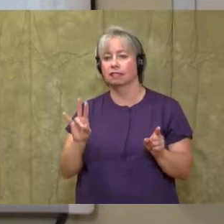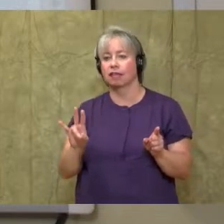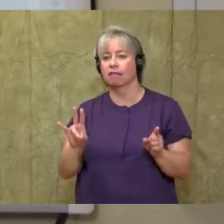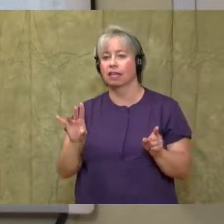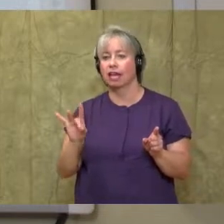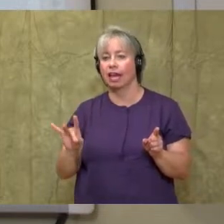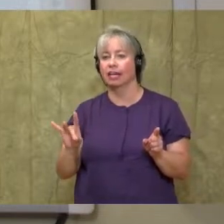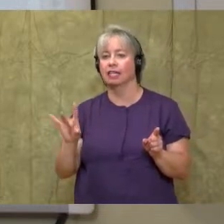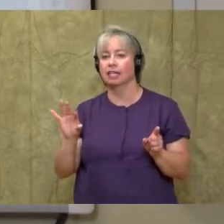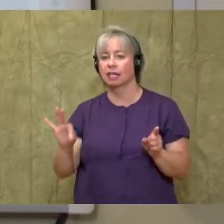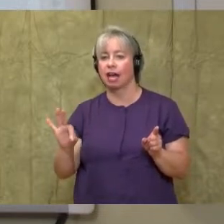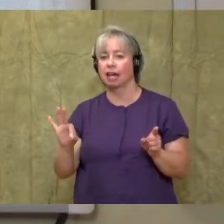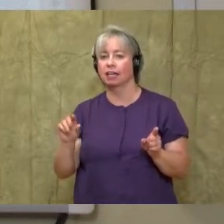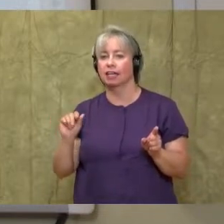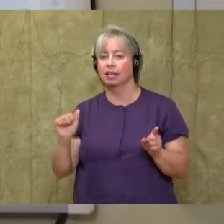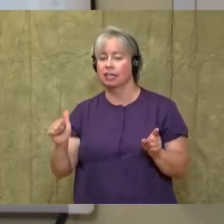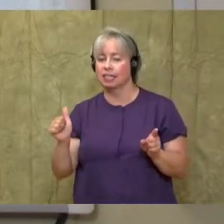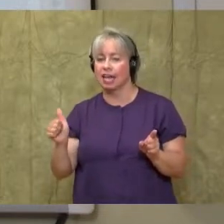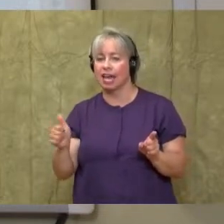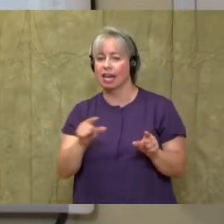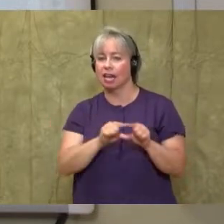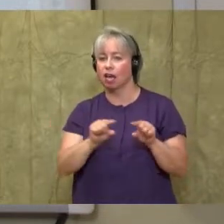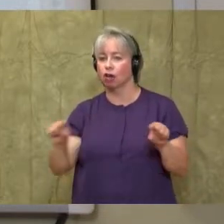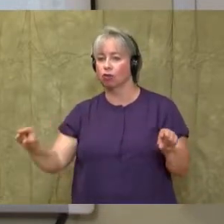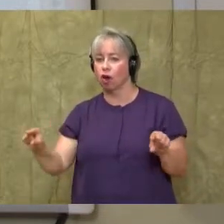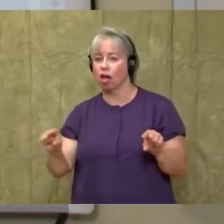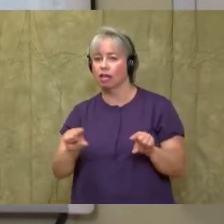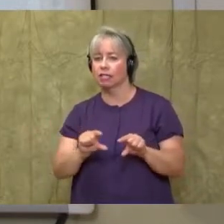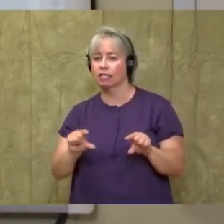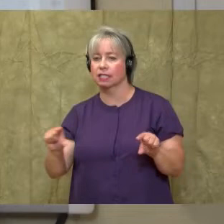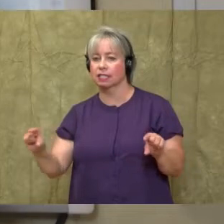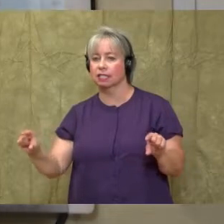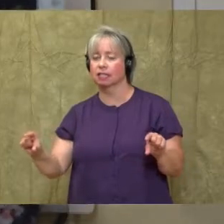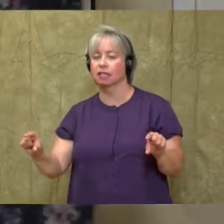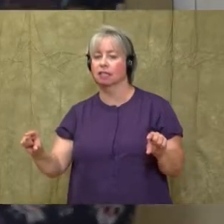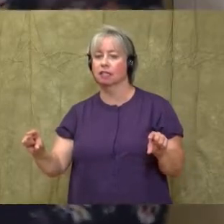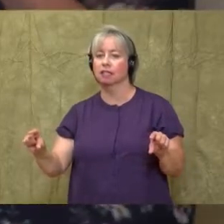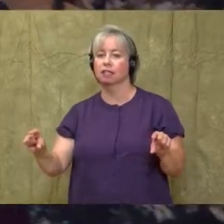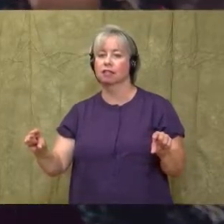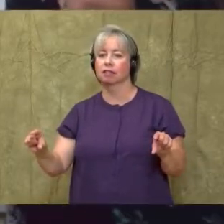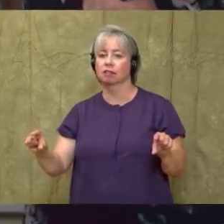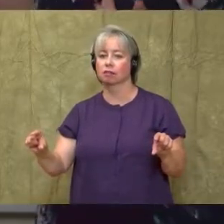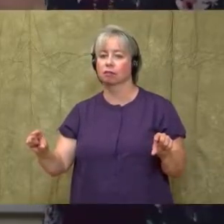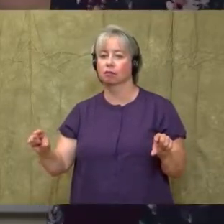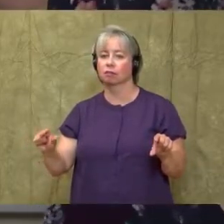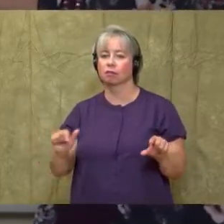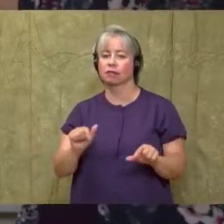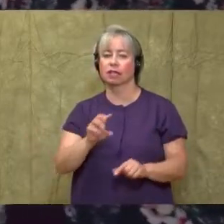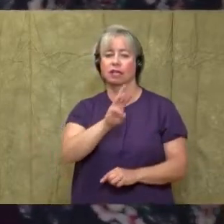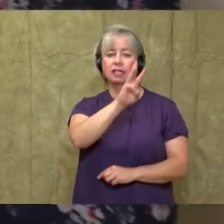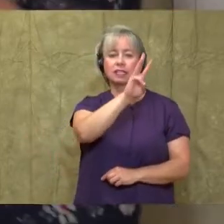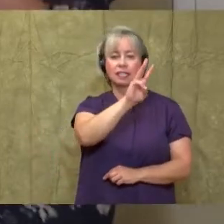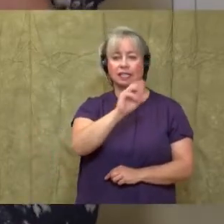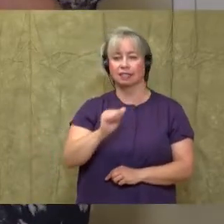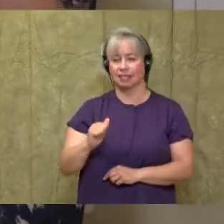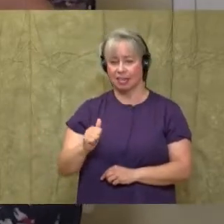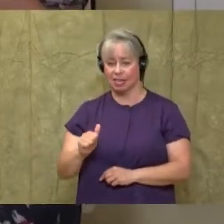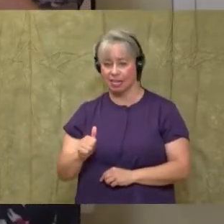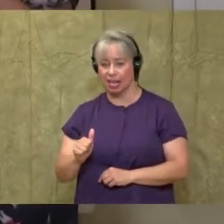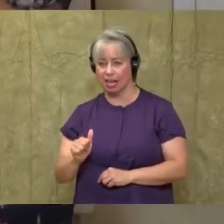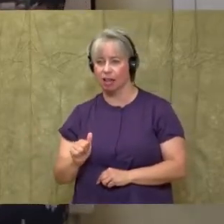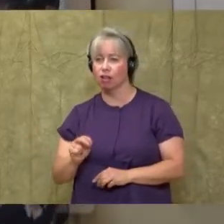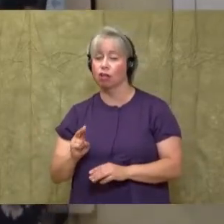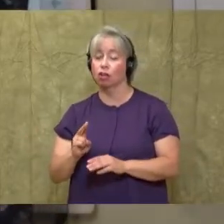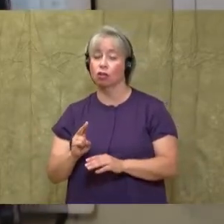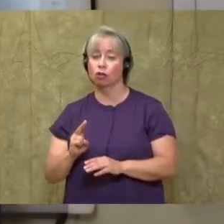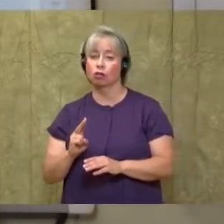6, 7, 8, 9, 10 is this length. So 6 units and 10 units. So we're going to be using our, what do